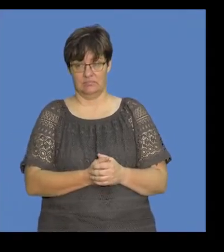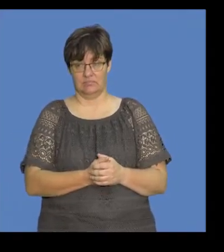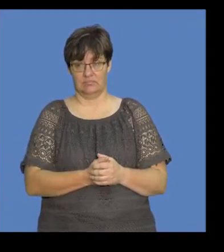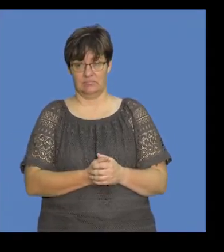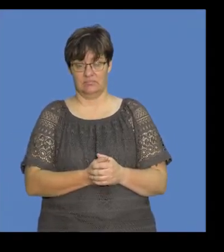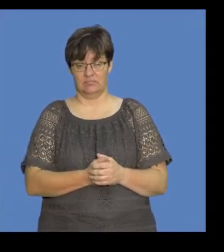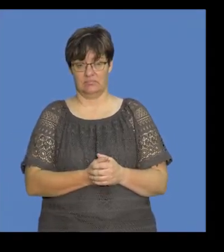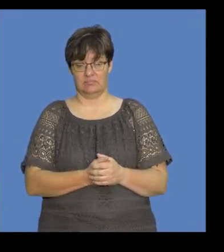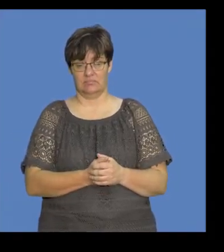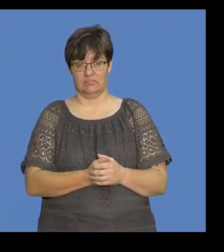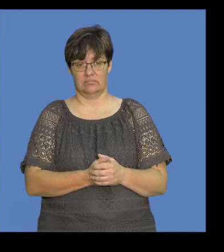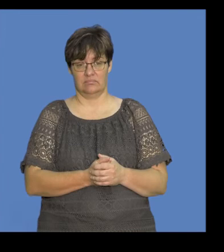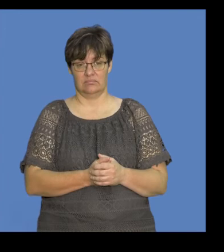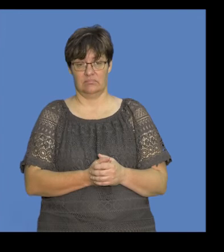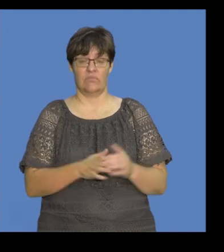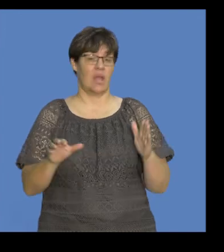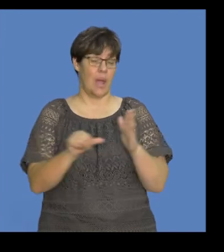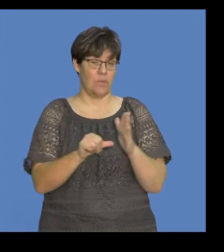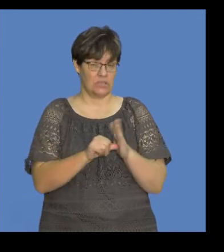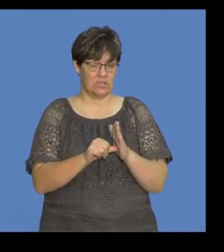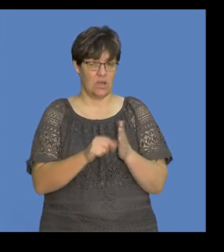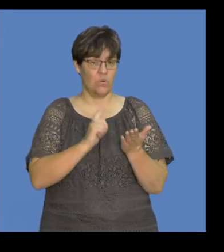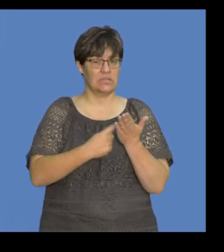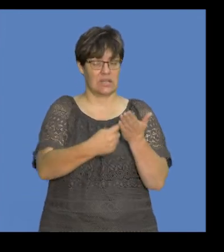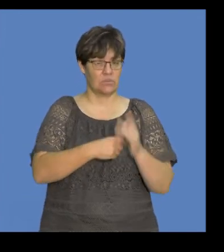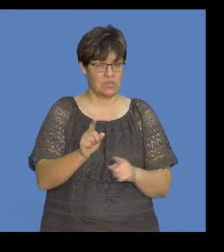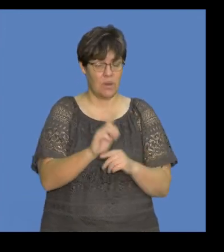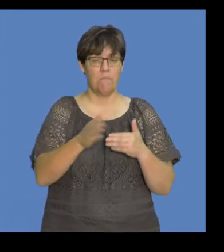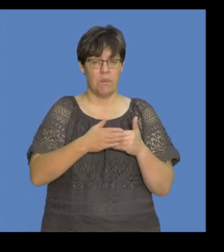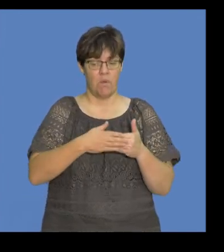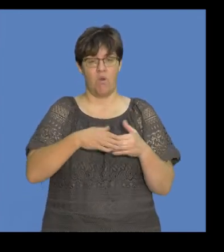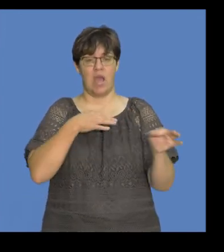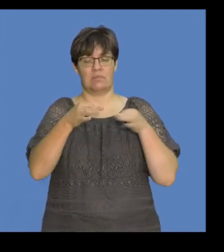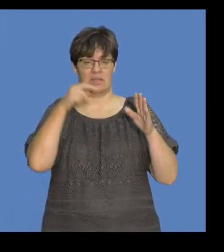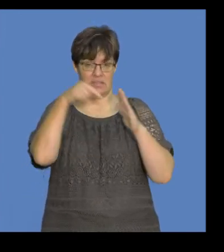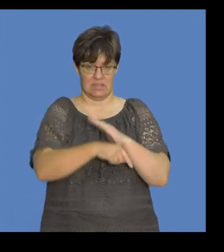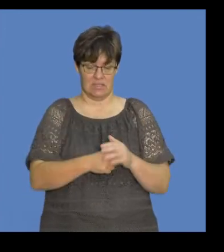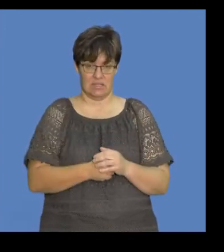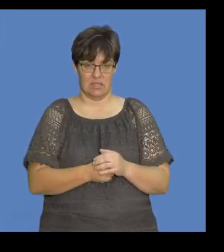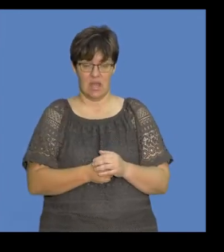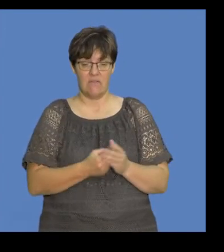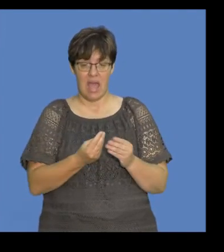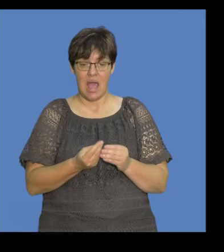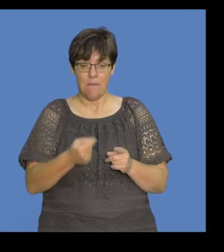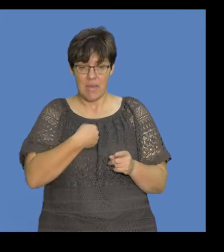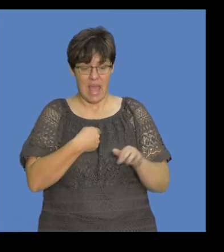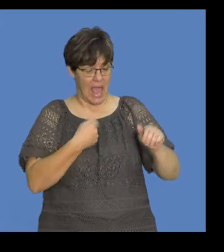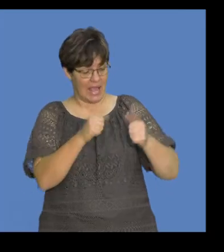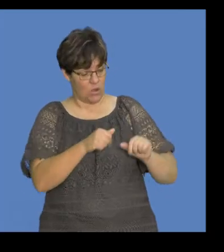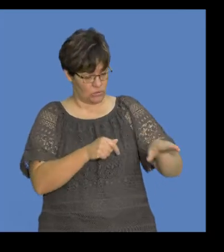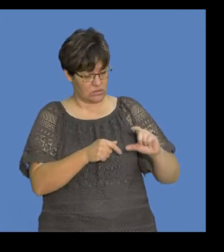Okay. Important one, we spoke about it, but more explanation. If we earn interest on our current